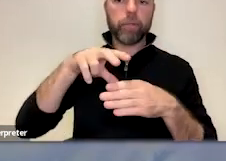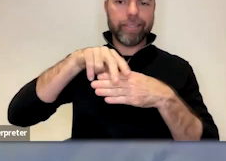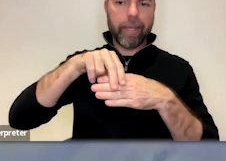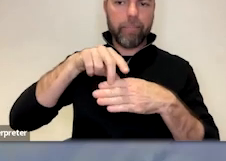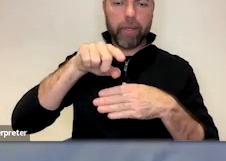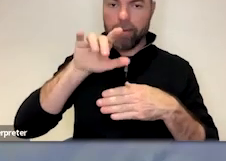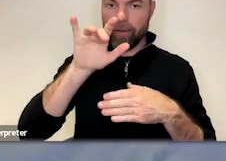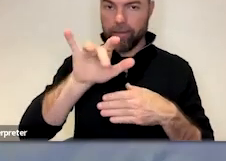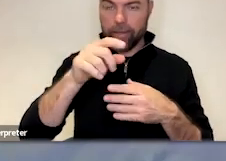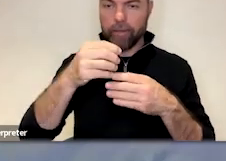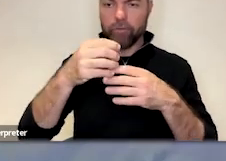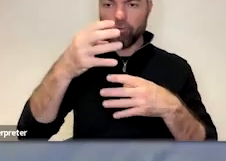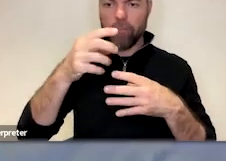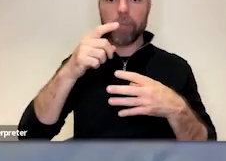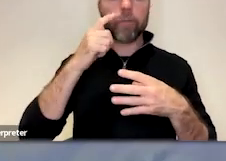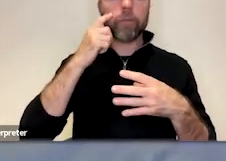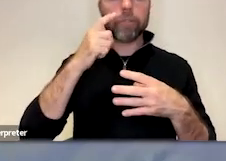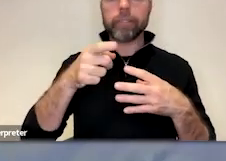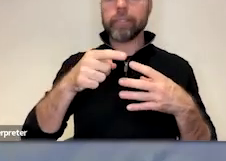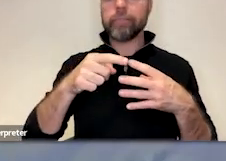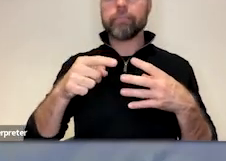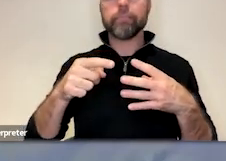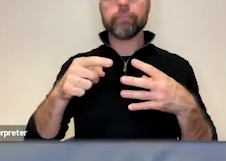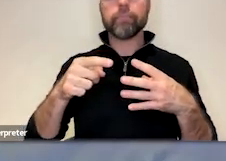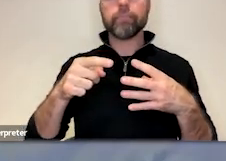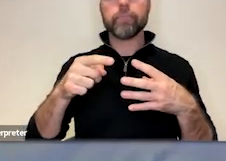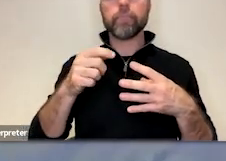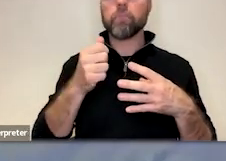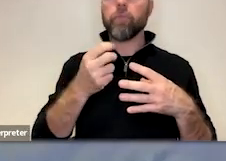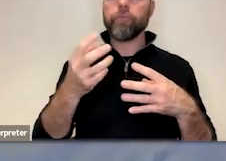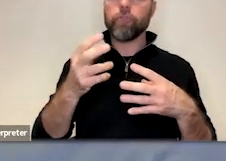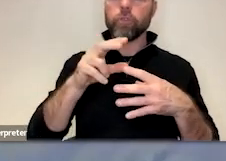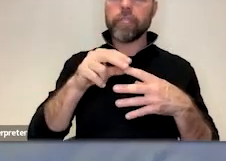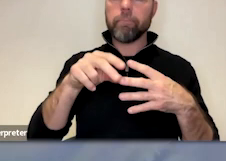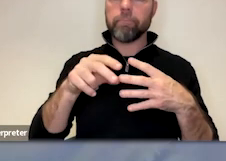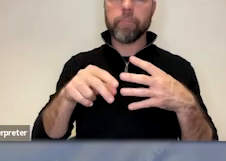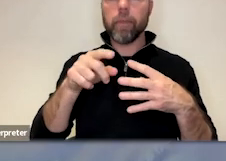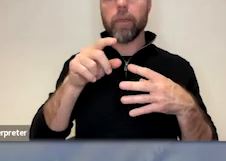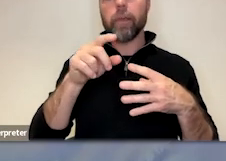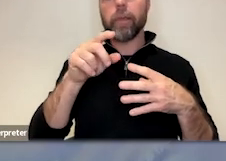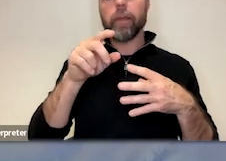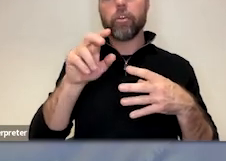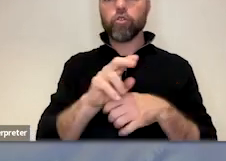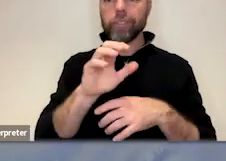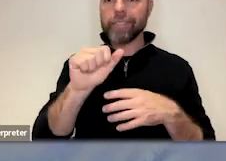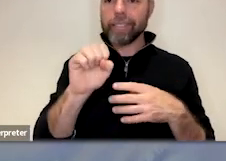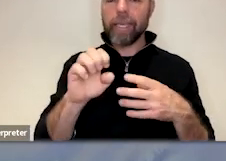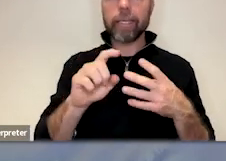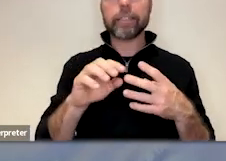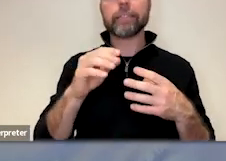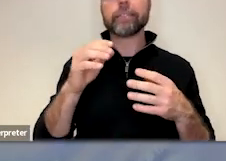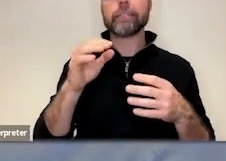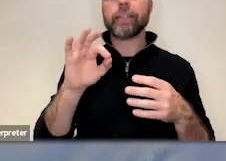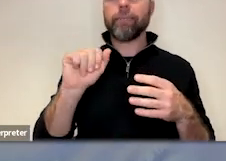click on this drop down, I'm going to see that we have a few different tabs here. We have some use cases, some frequently asked